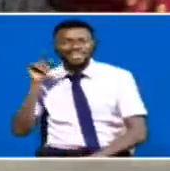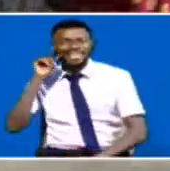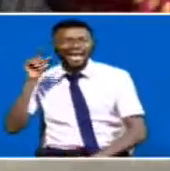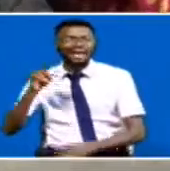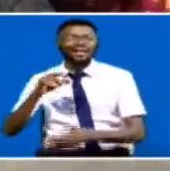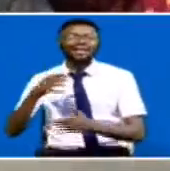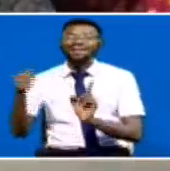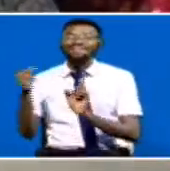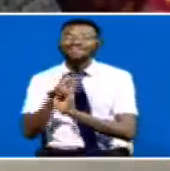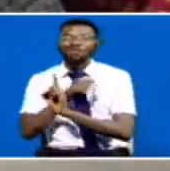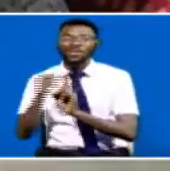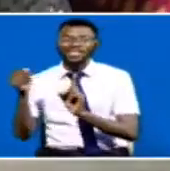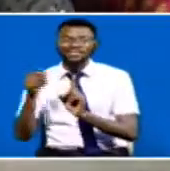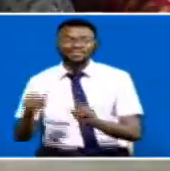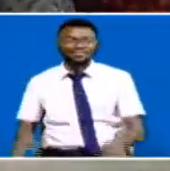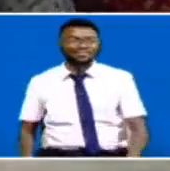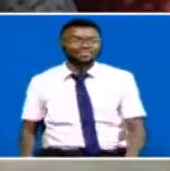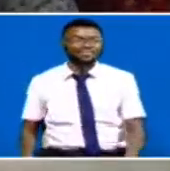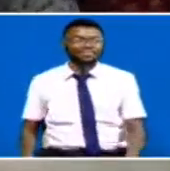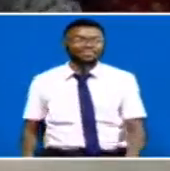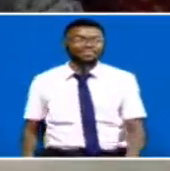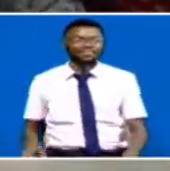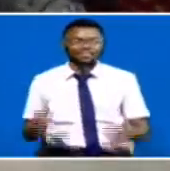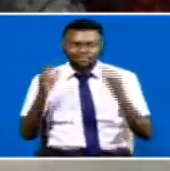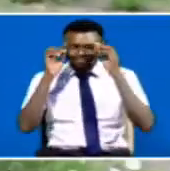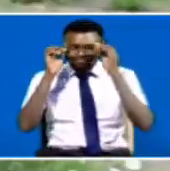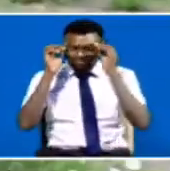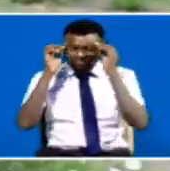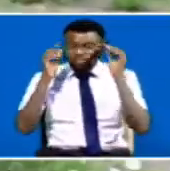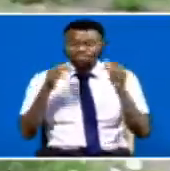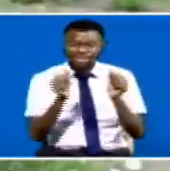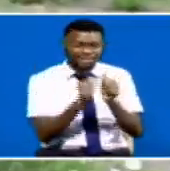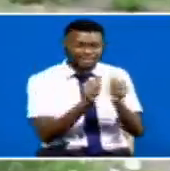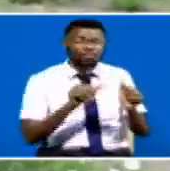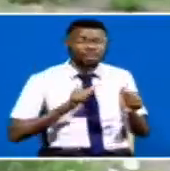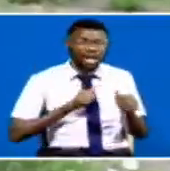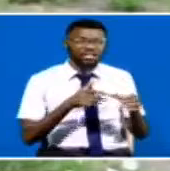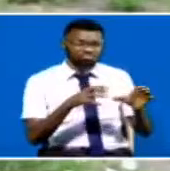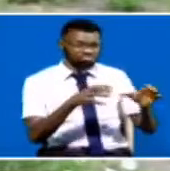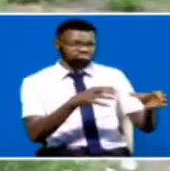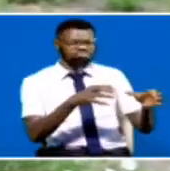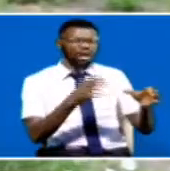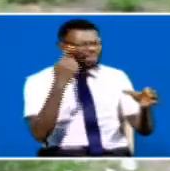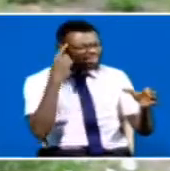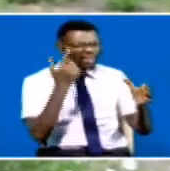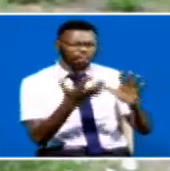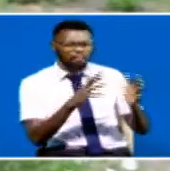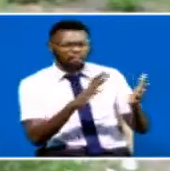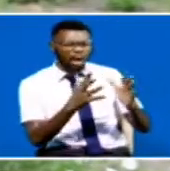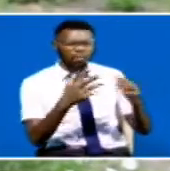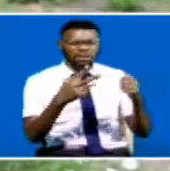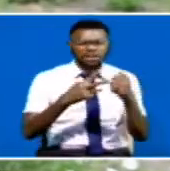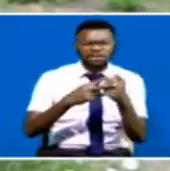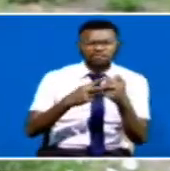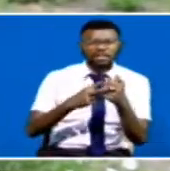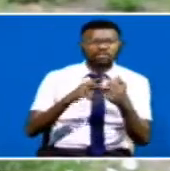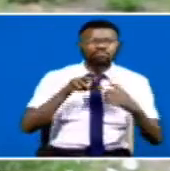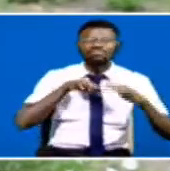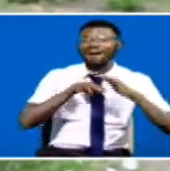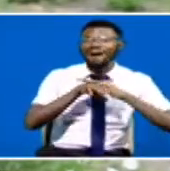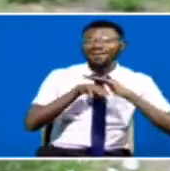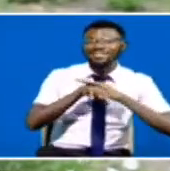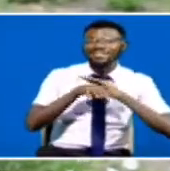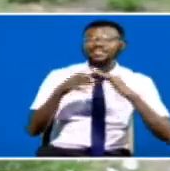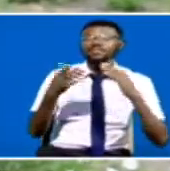In every 10 girls, I'd say 7 are affected. The access to reproductive health and